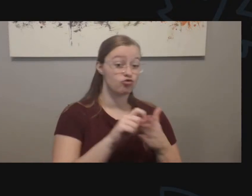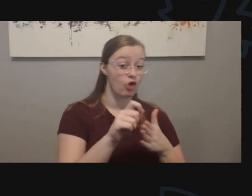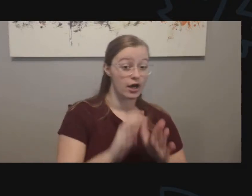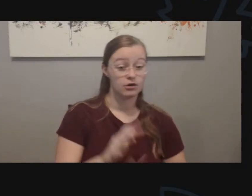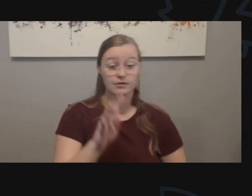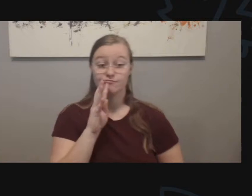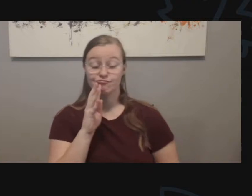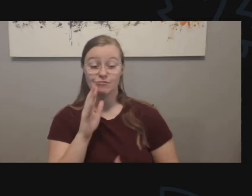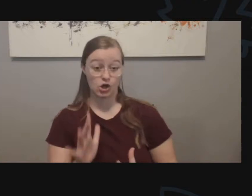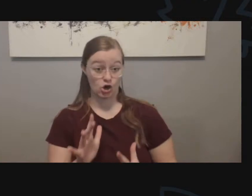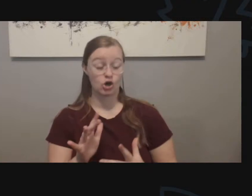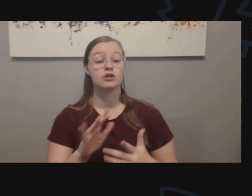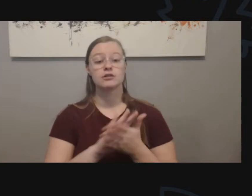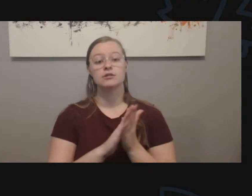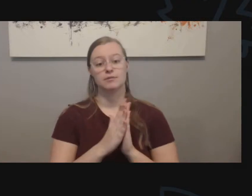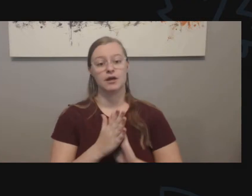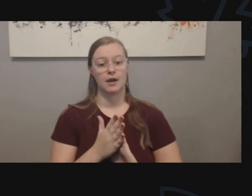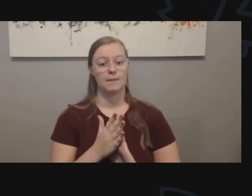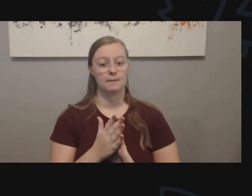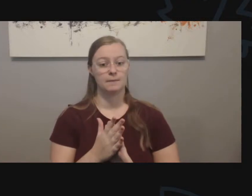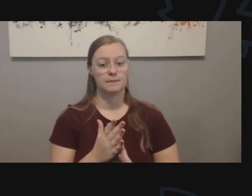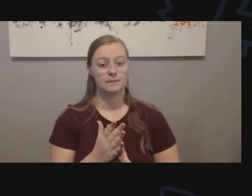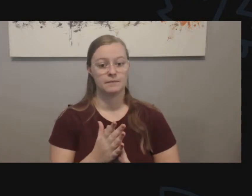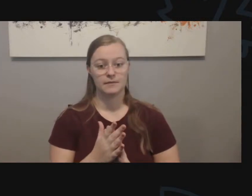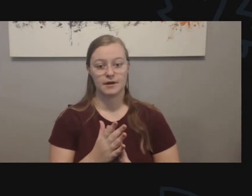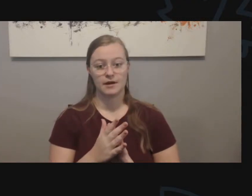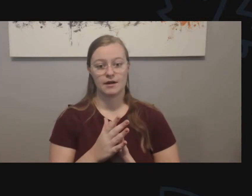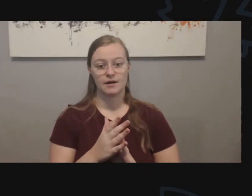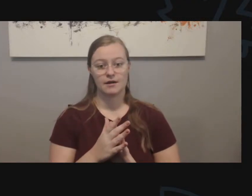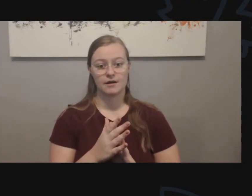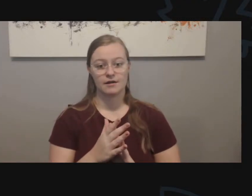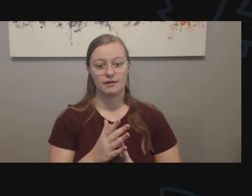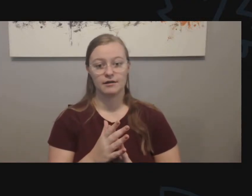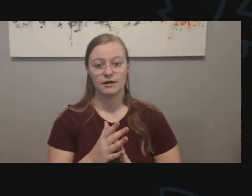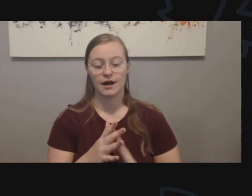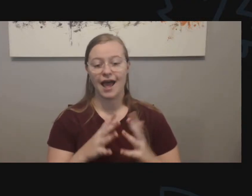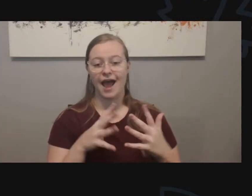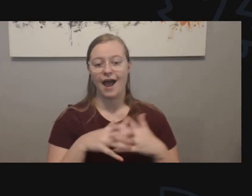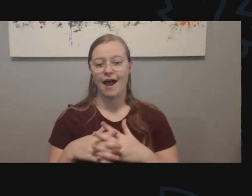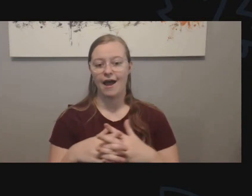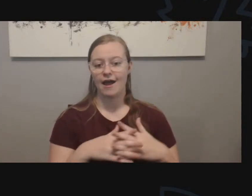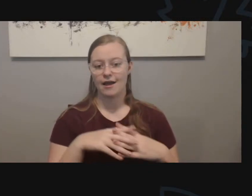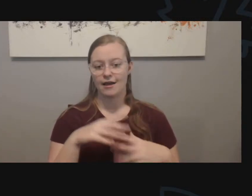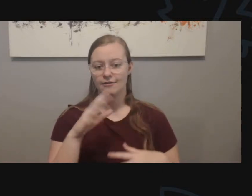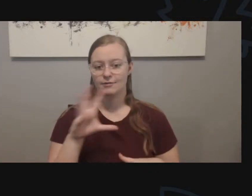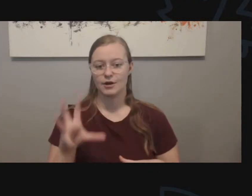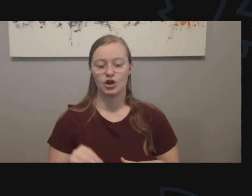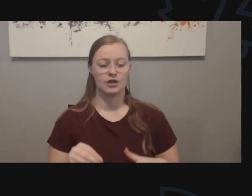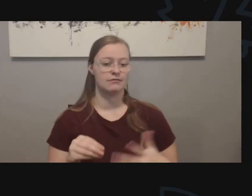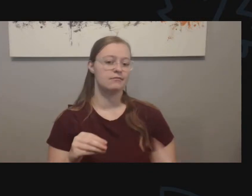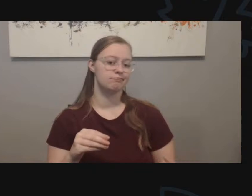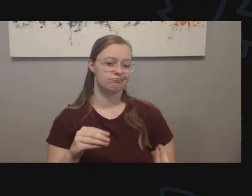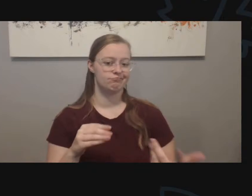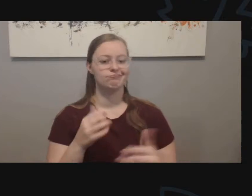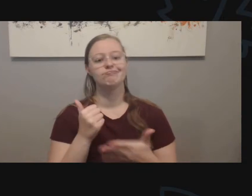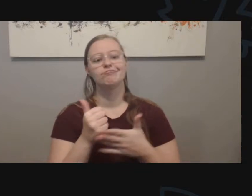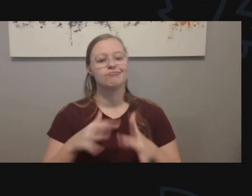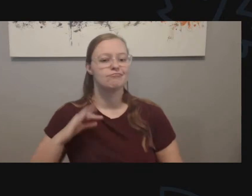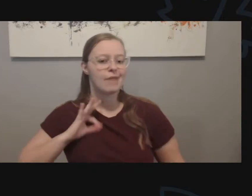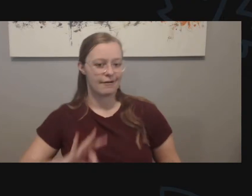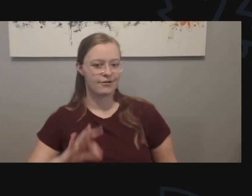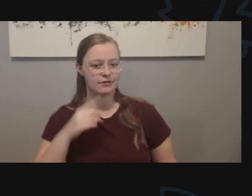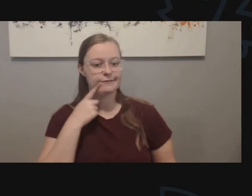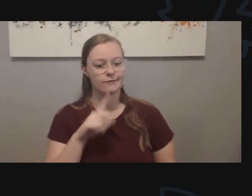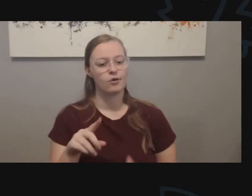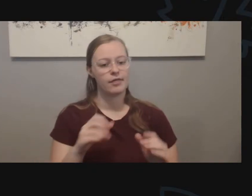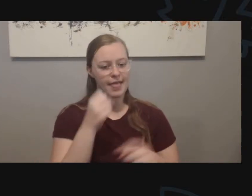become a formidable African American presence in the growing abolitionist movement. One of my favorite